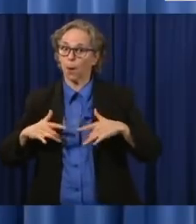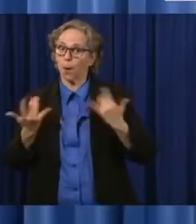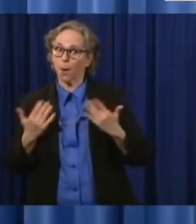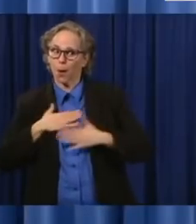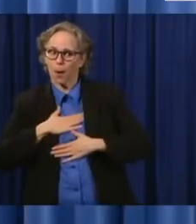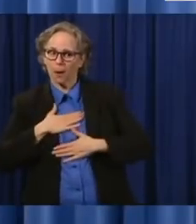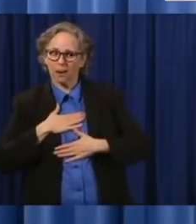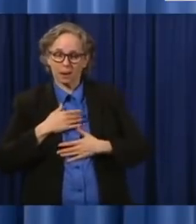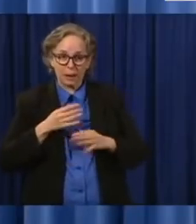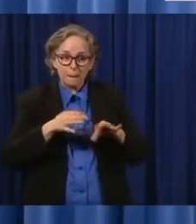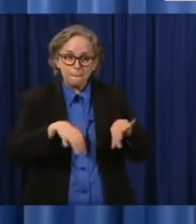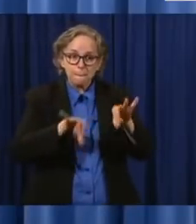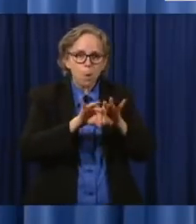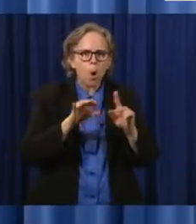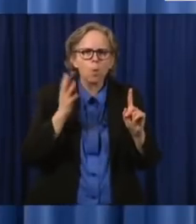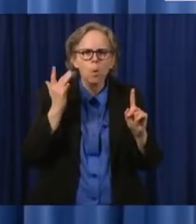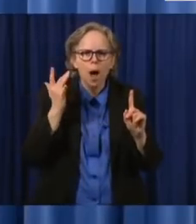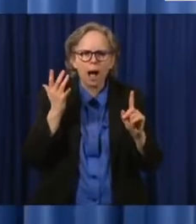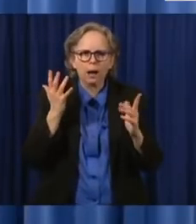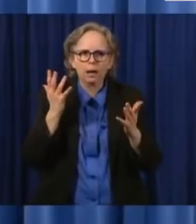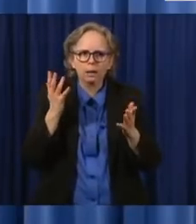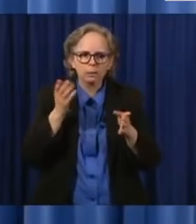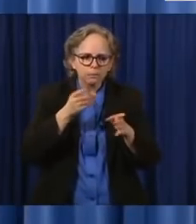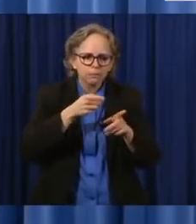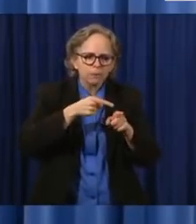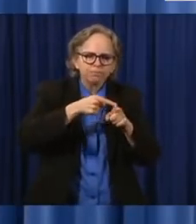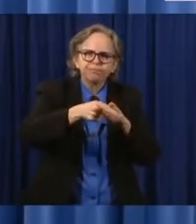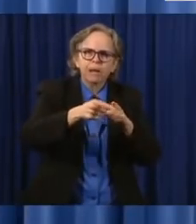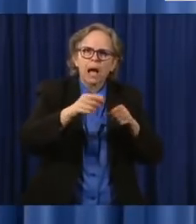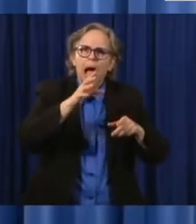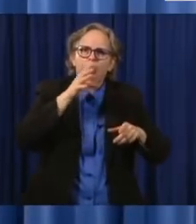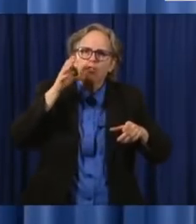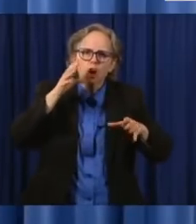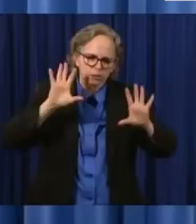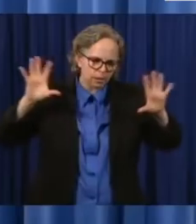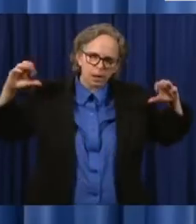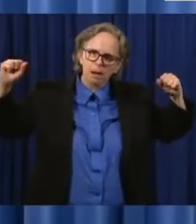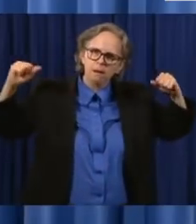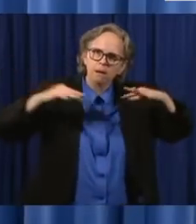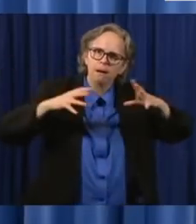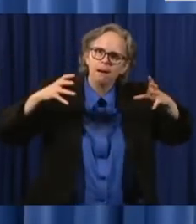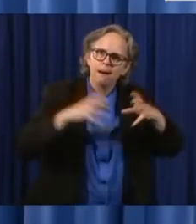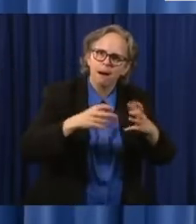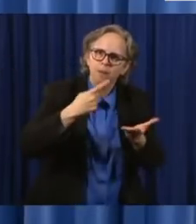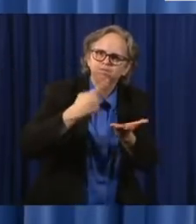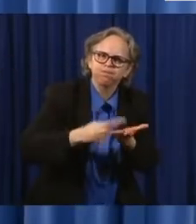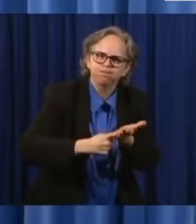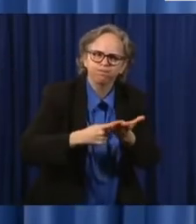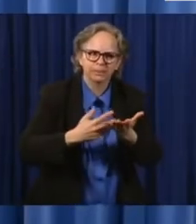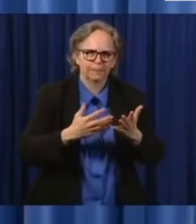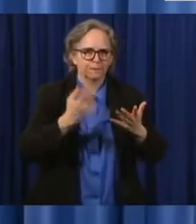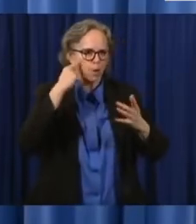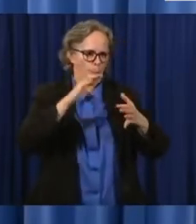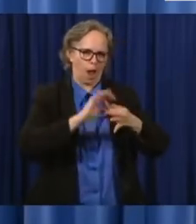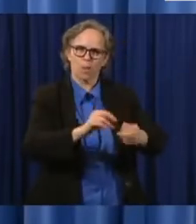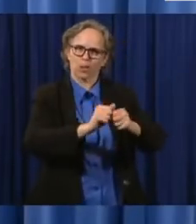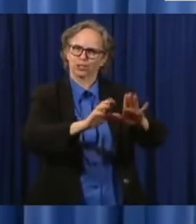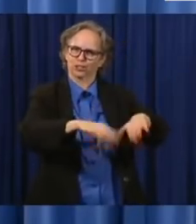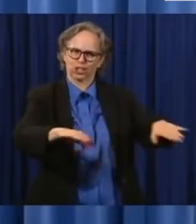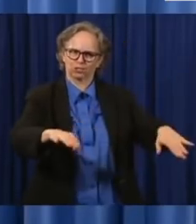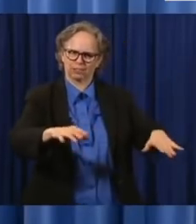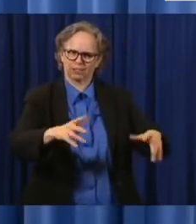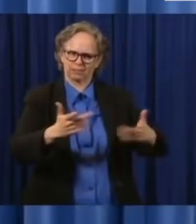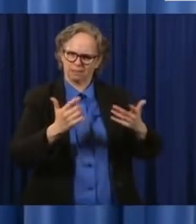chance for people in the agriculture community to get together. It's a chance mostly, though, for kids to compete, to show what